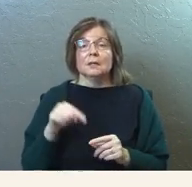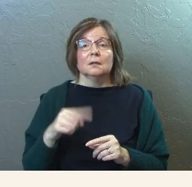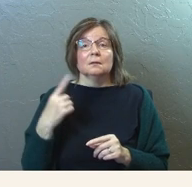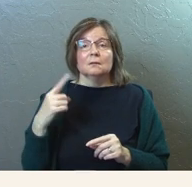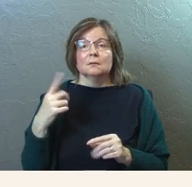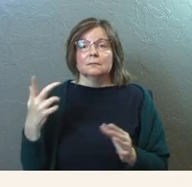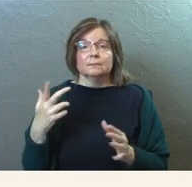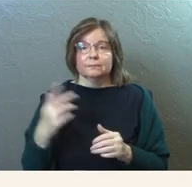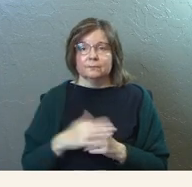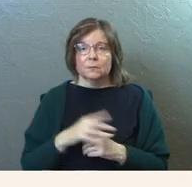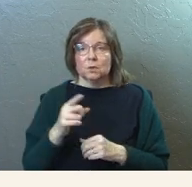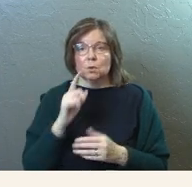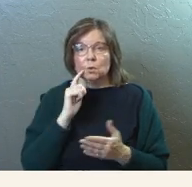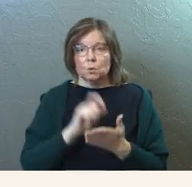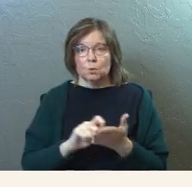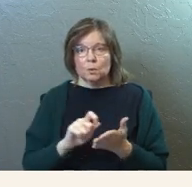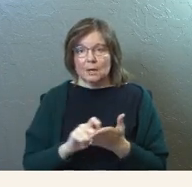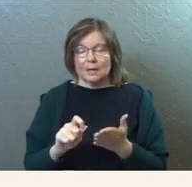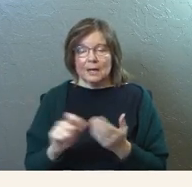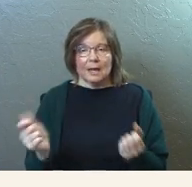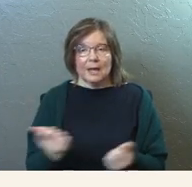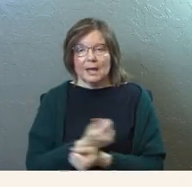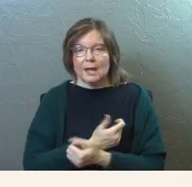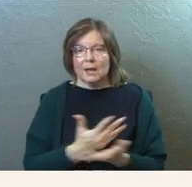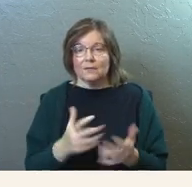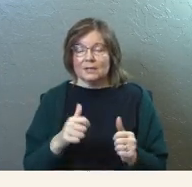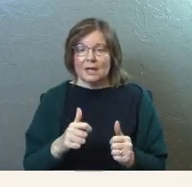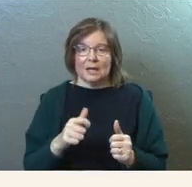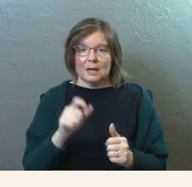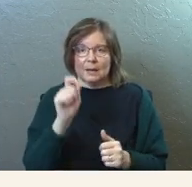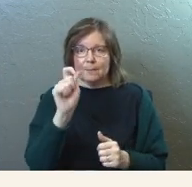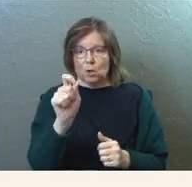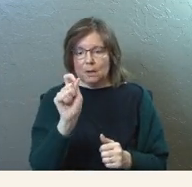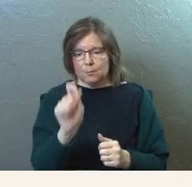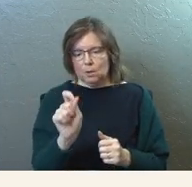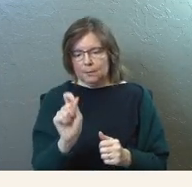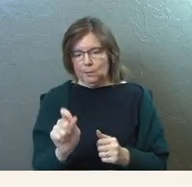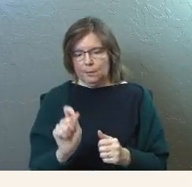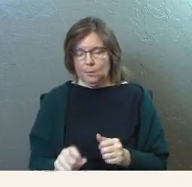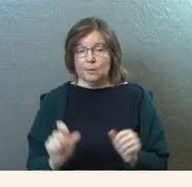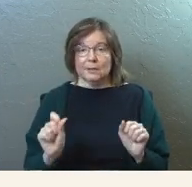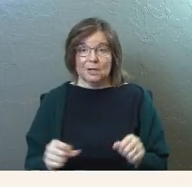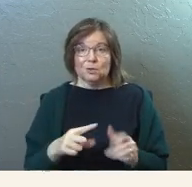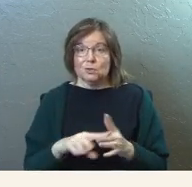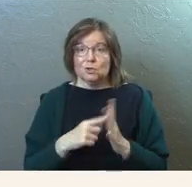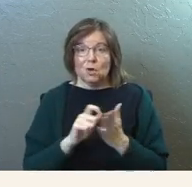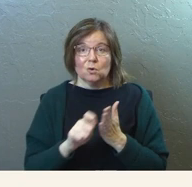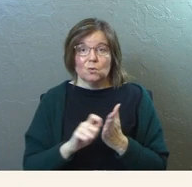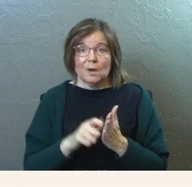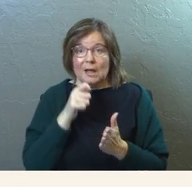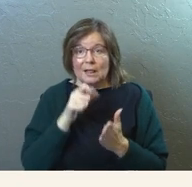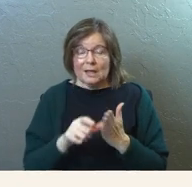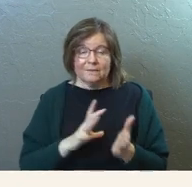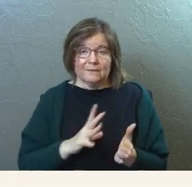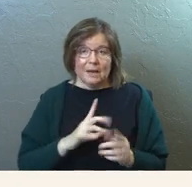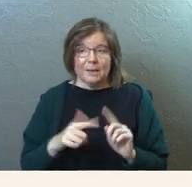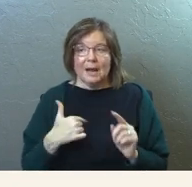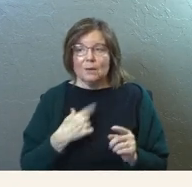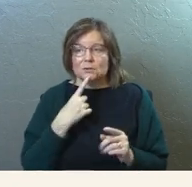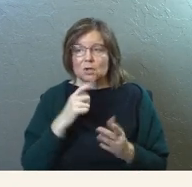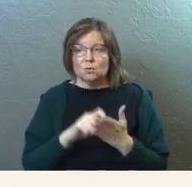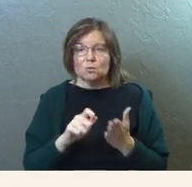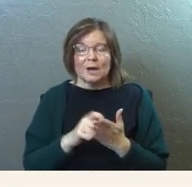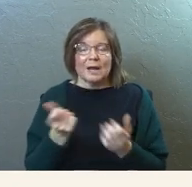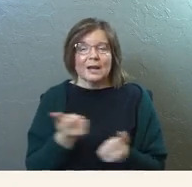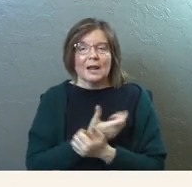this is going to be is you're going to write down just everything. And it can be in bullet form. You could start writing a letter, that's fine, but I would just